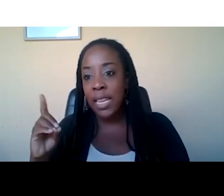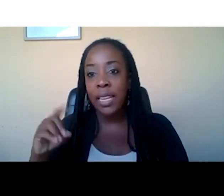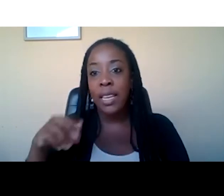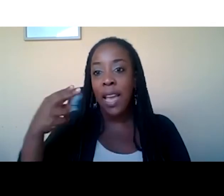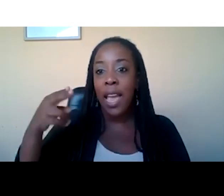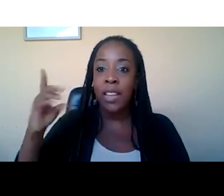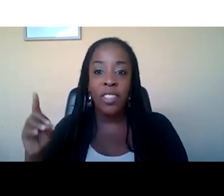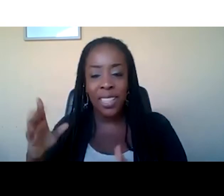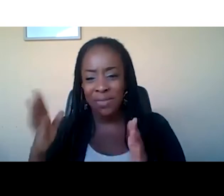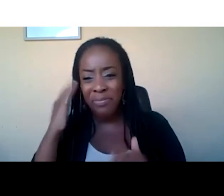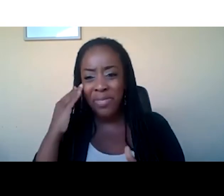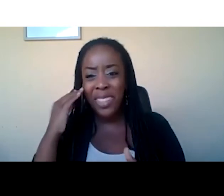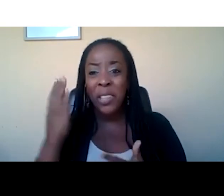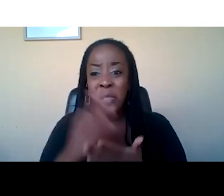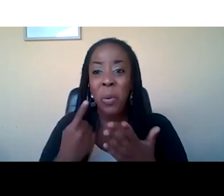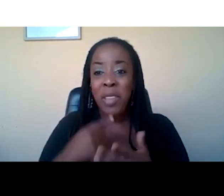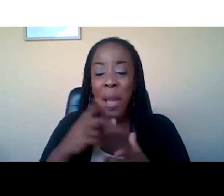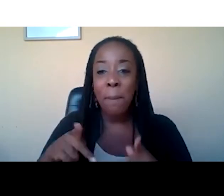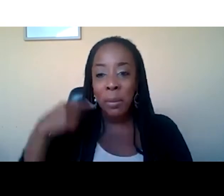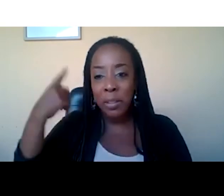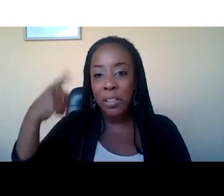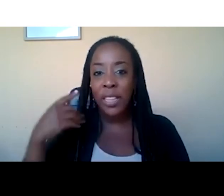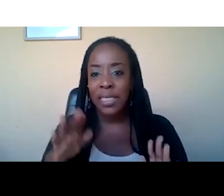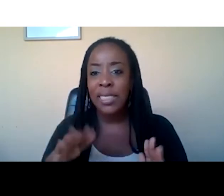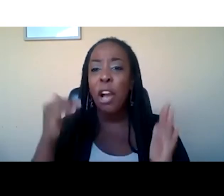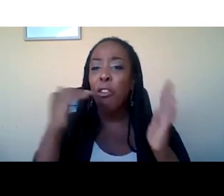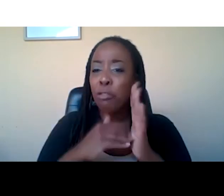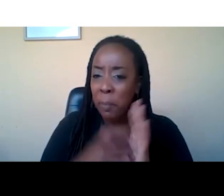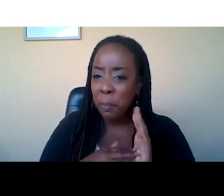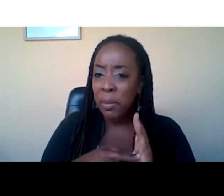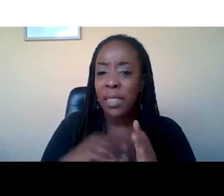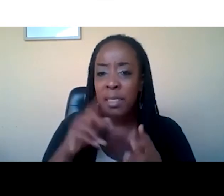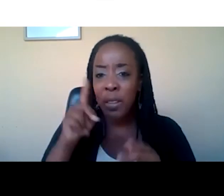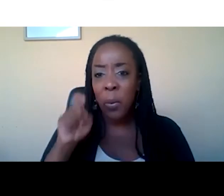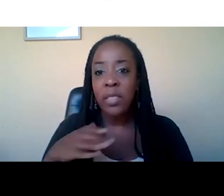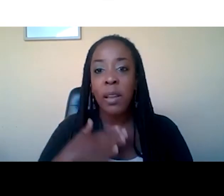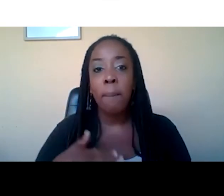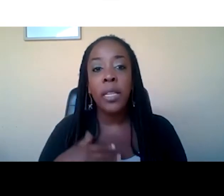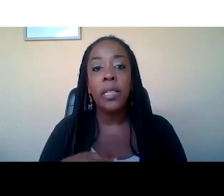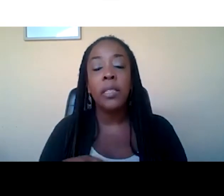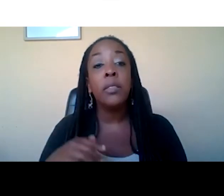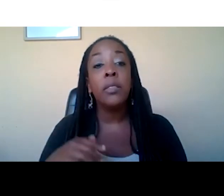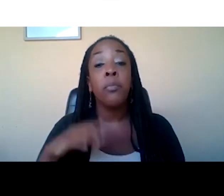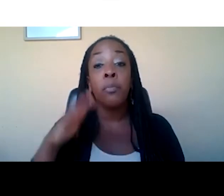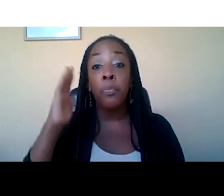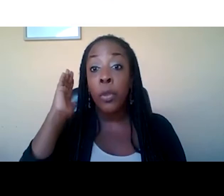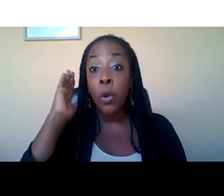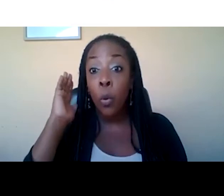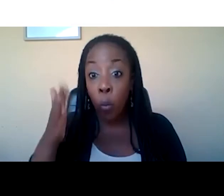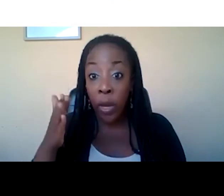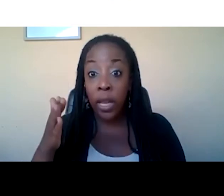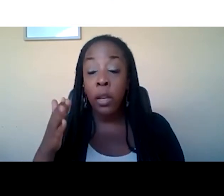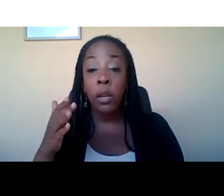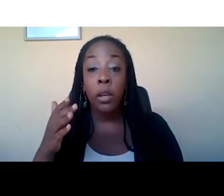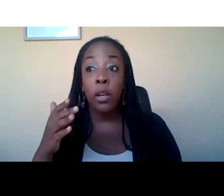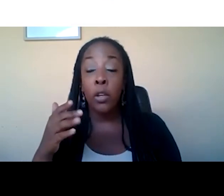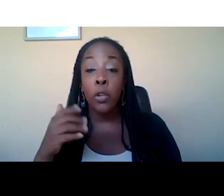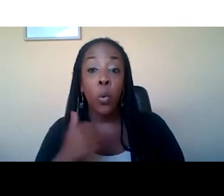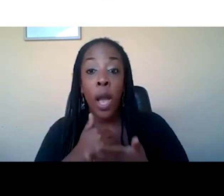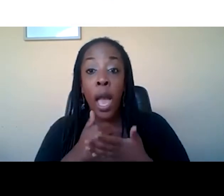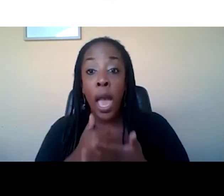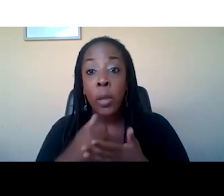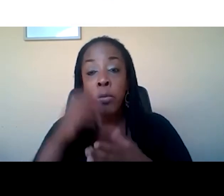Jennings, would you like to answer that one? Could you repeat that question, though? Will there be assistance in creation